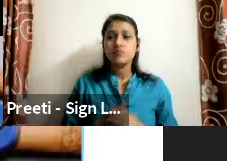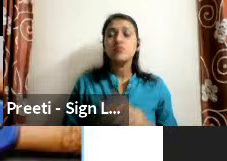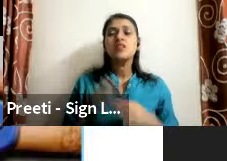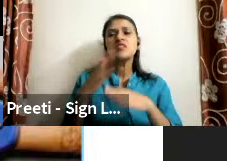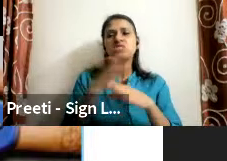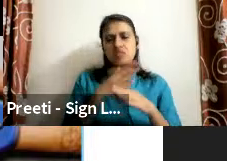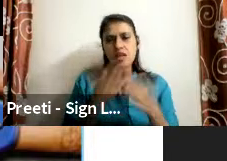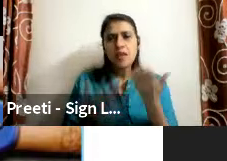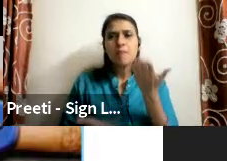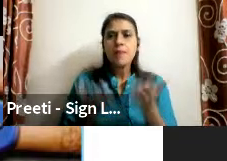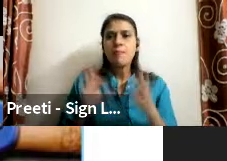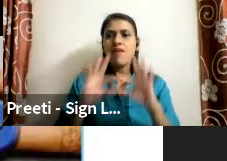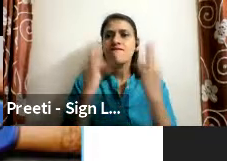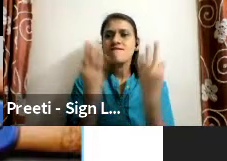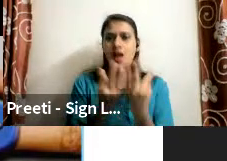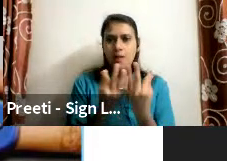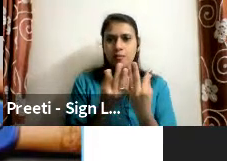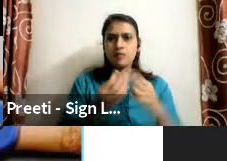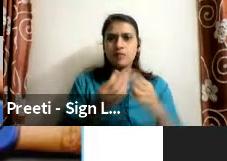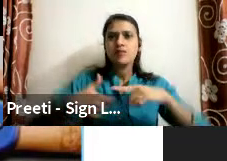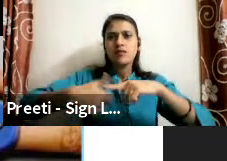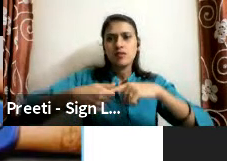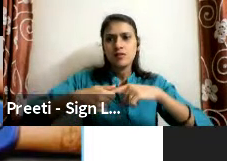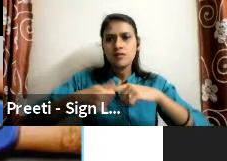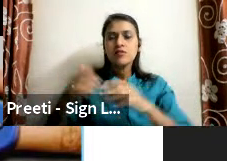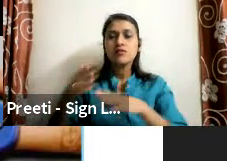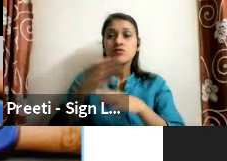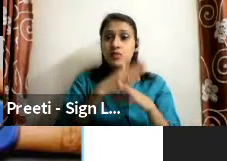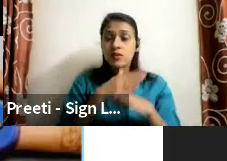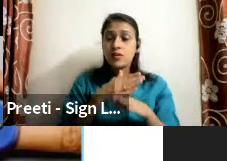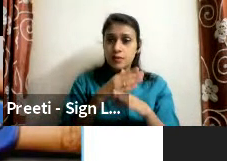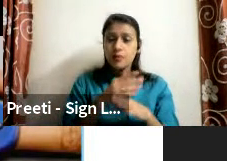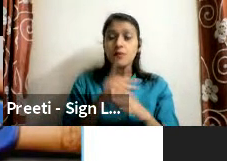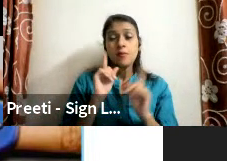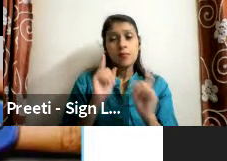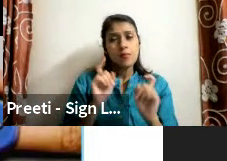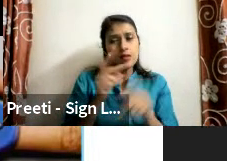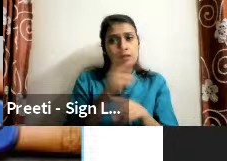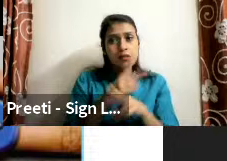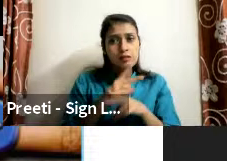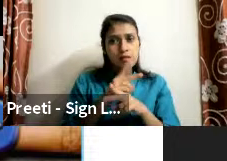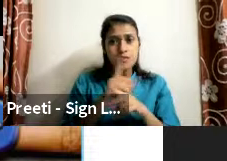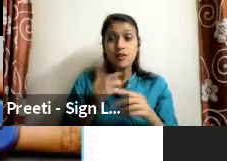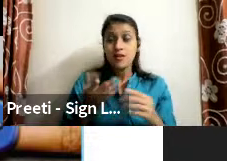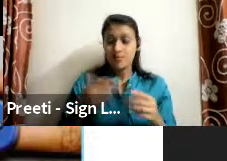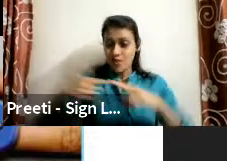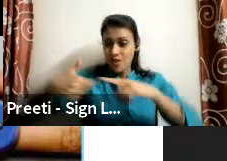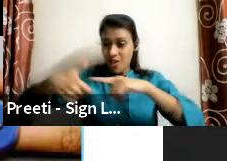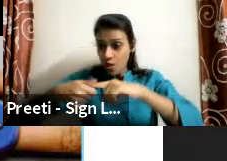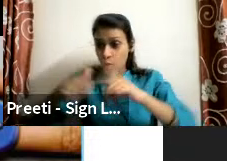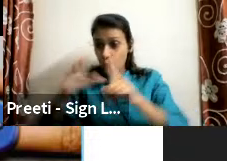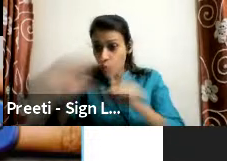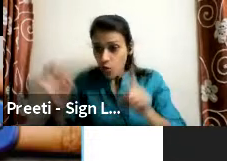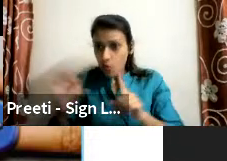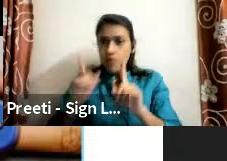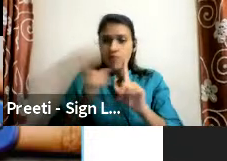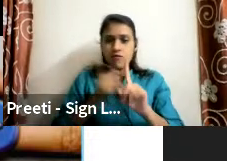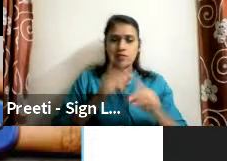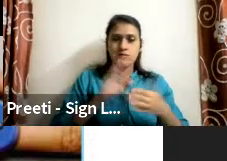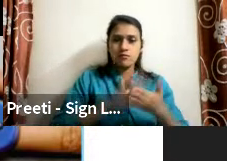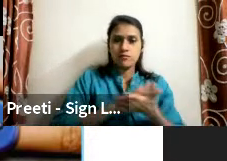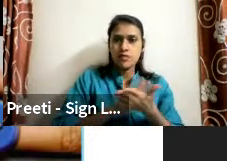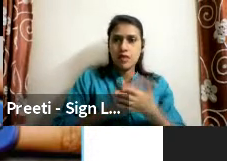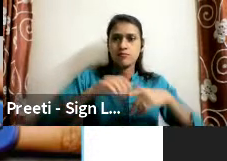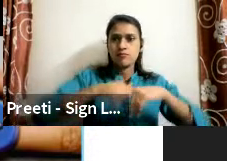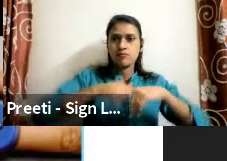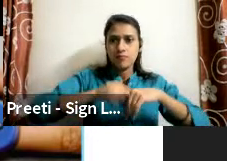with anybody. So please take care that you clean your finger before using it. And after you've used it,